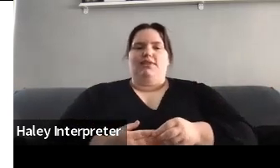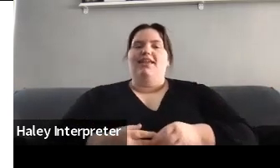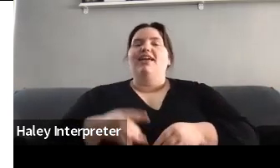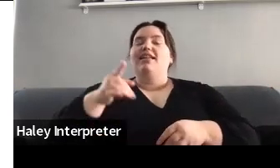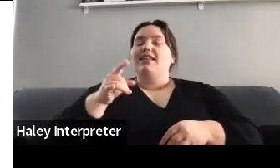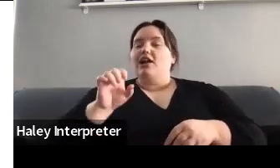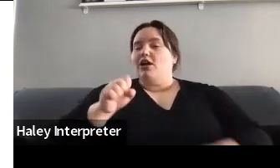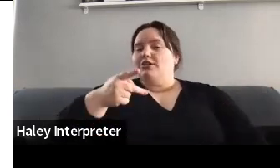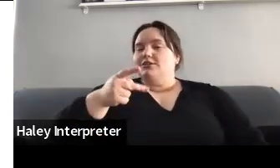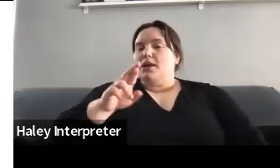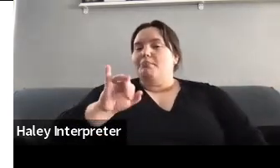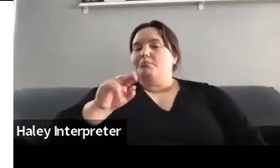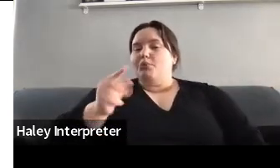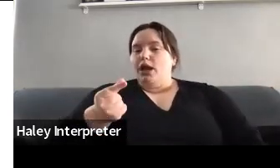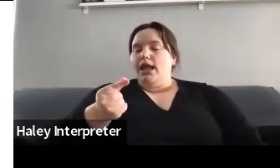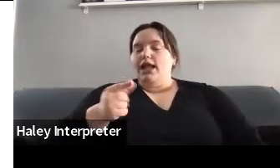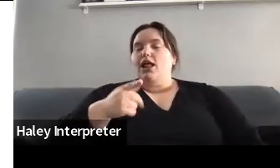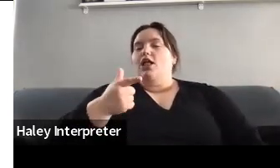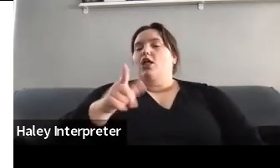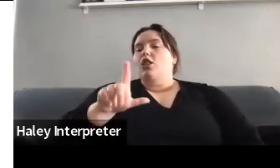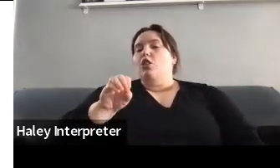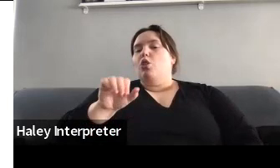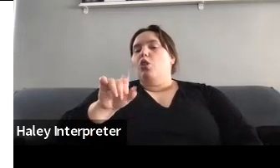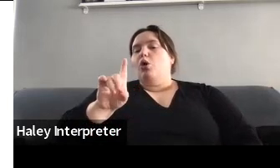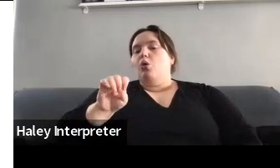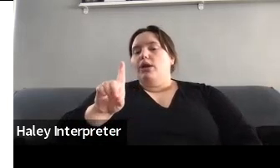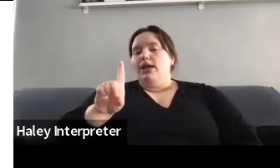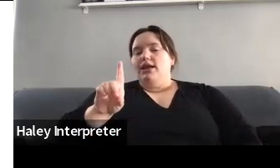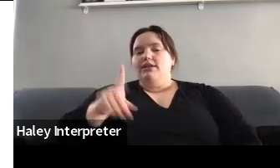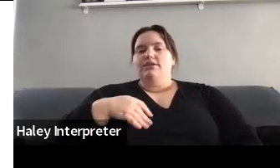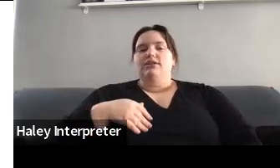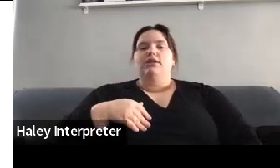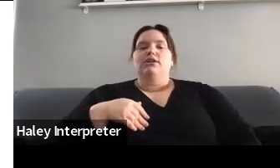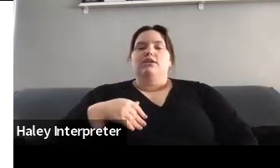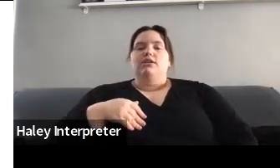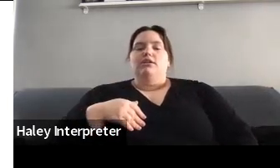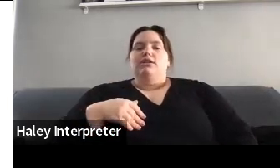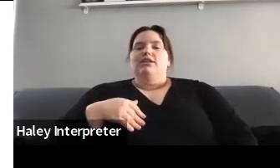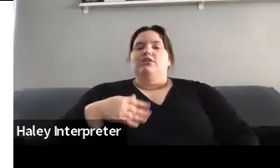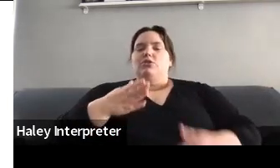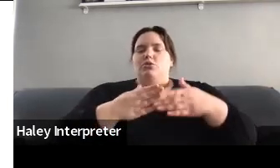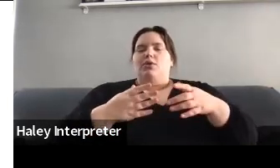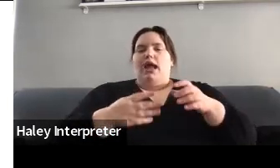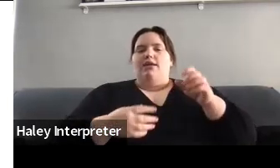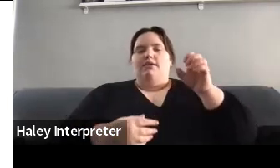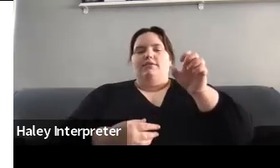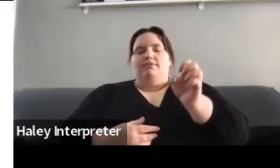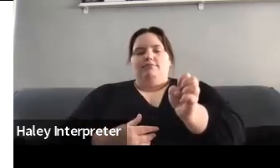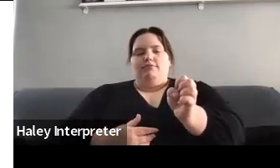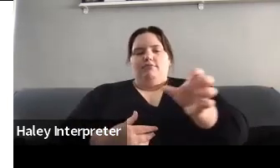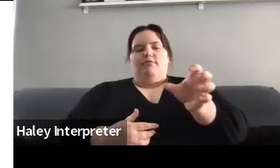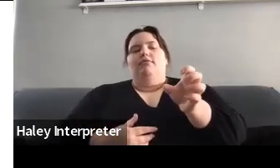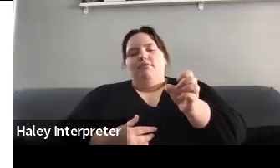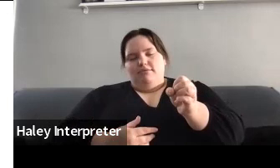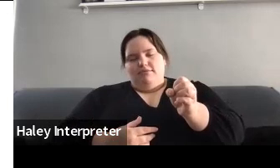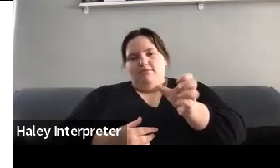are the type that you pull up on a spring and it opens kind of a claw mouth opening. You can put